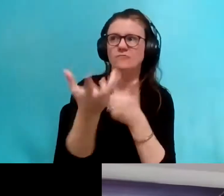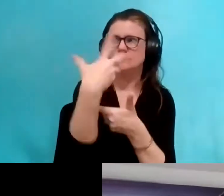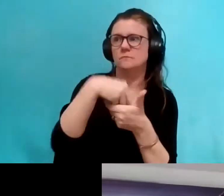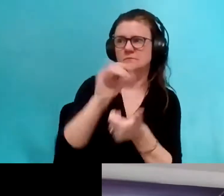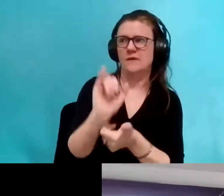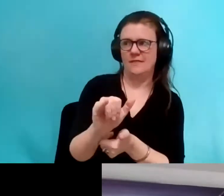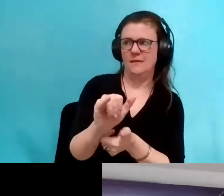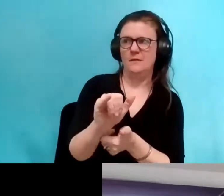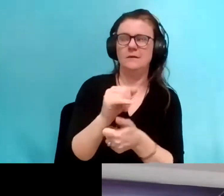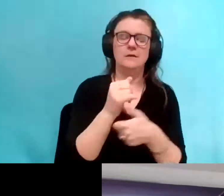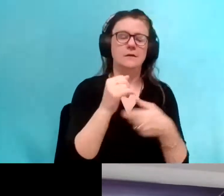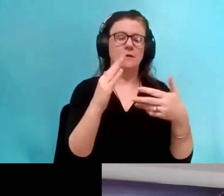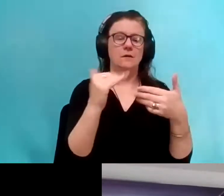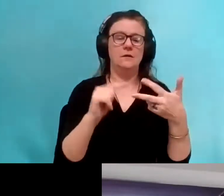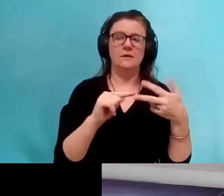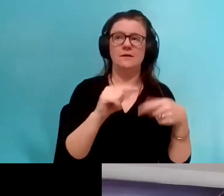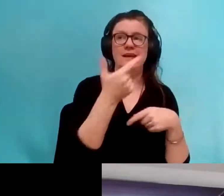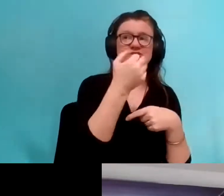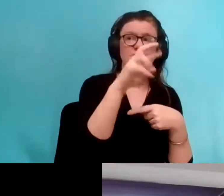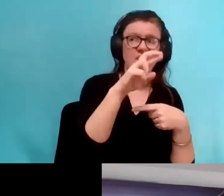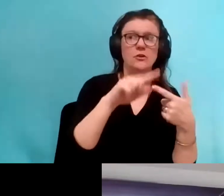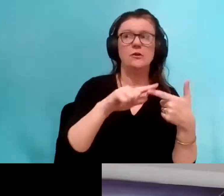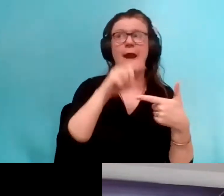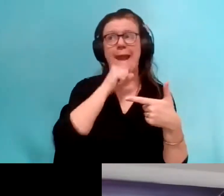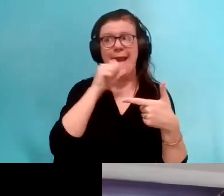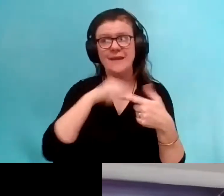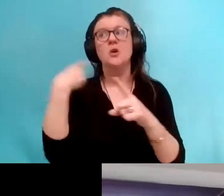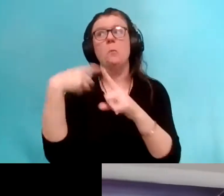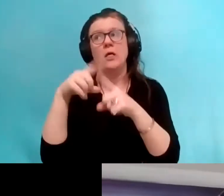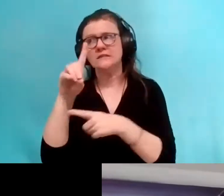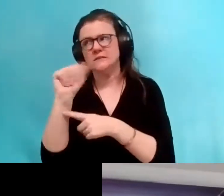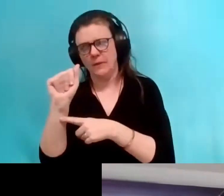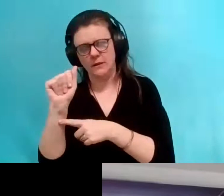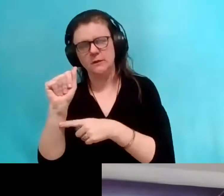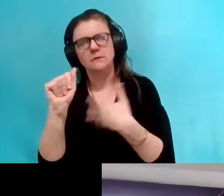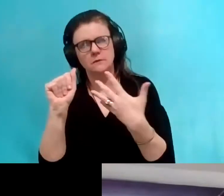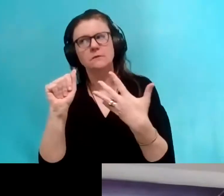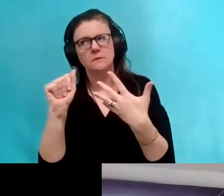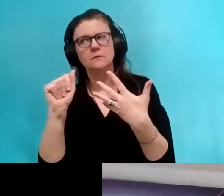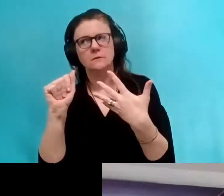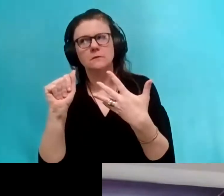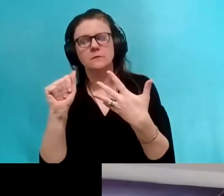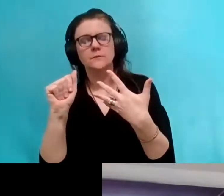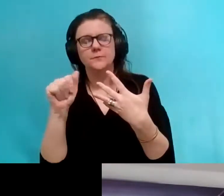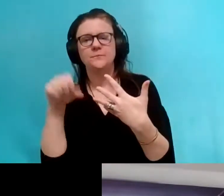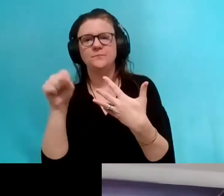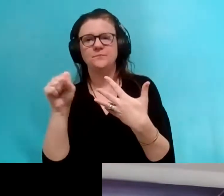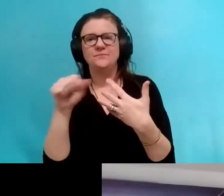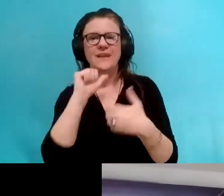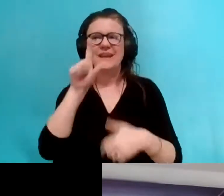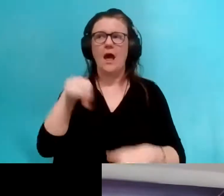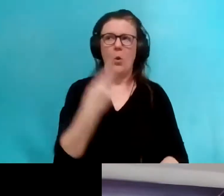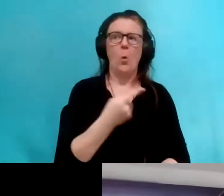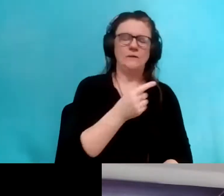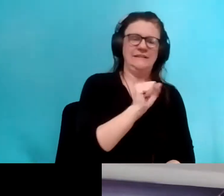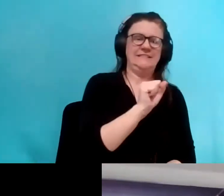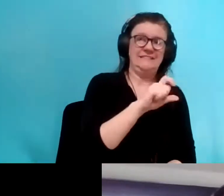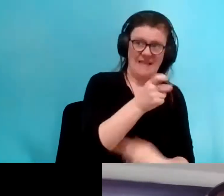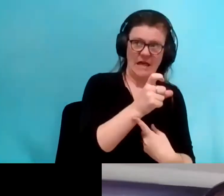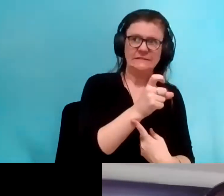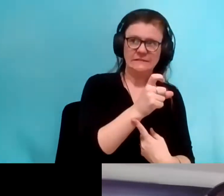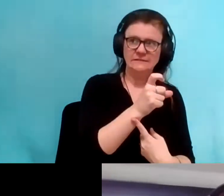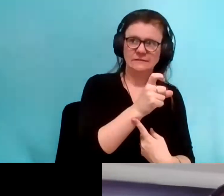gender and age, and disability, and so on. But really, I think it's we're not just talking about sex disaggregation,